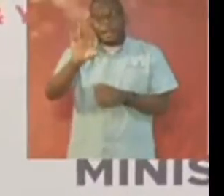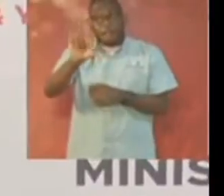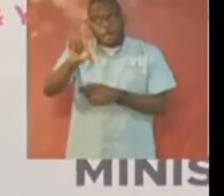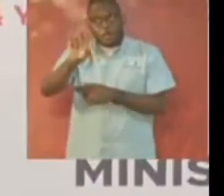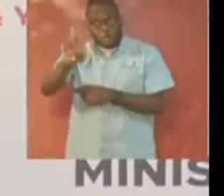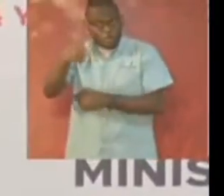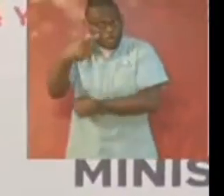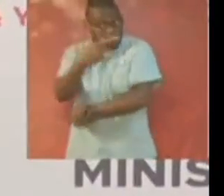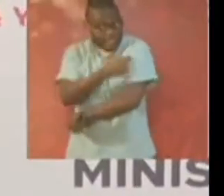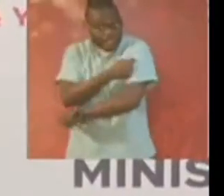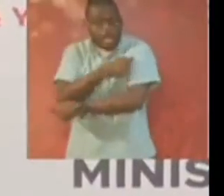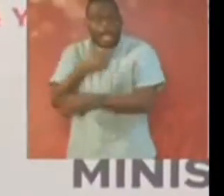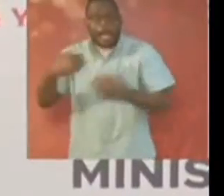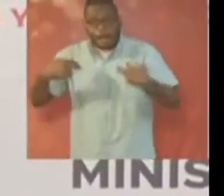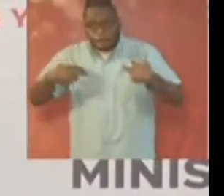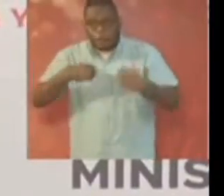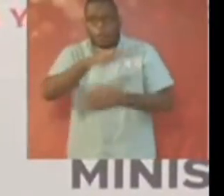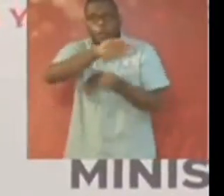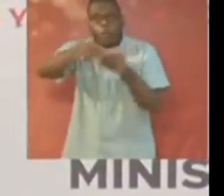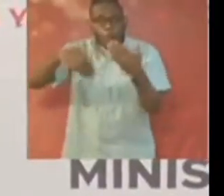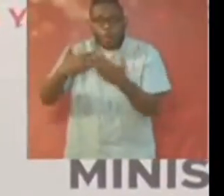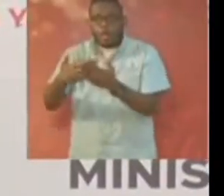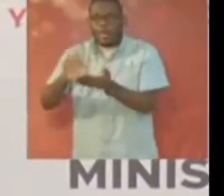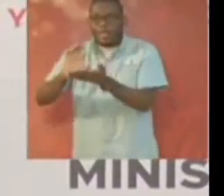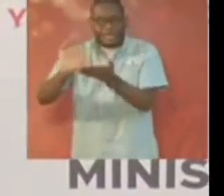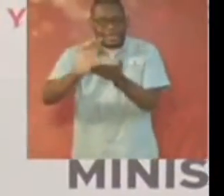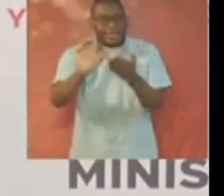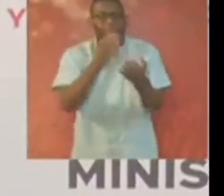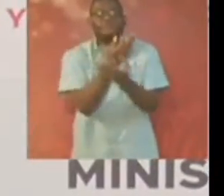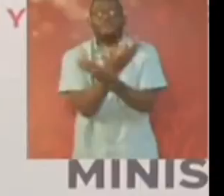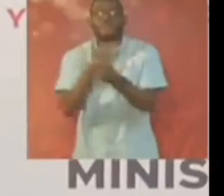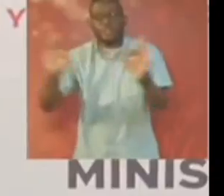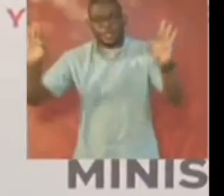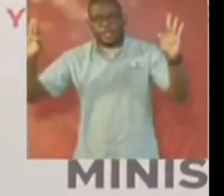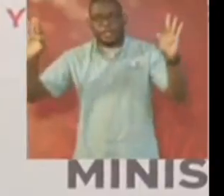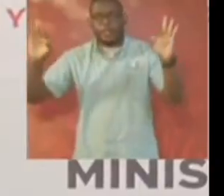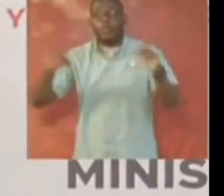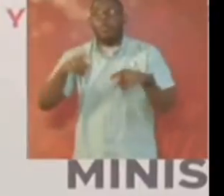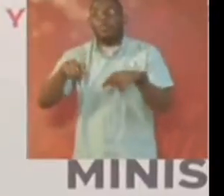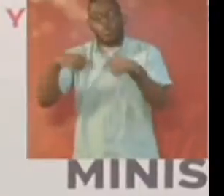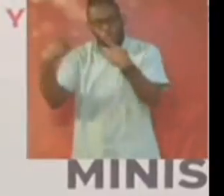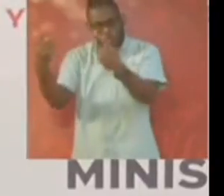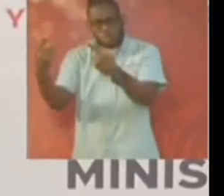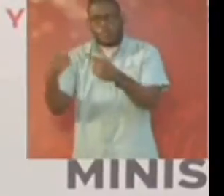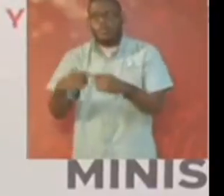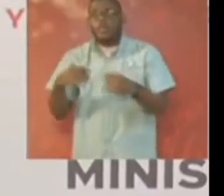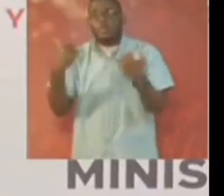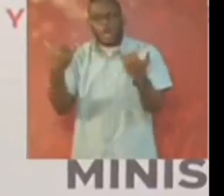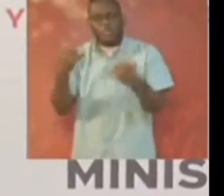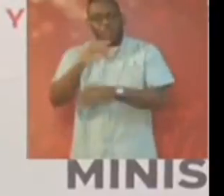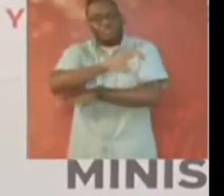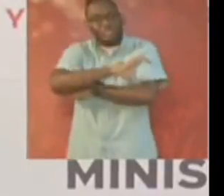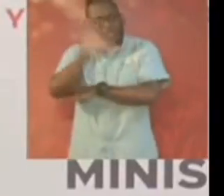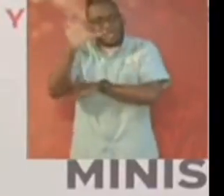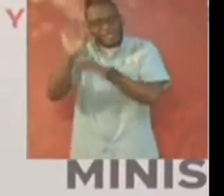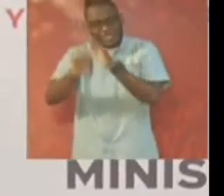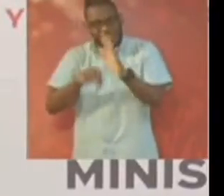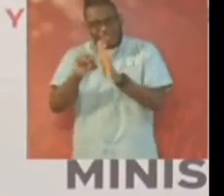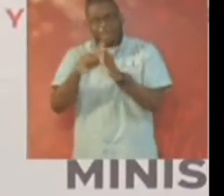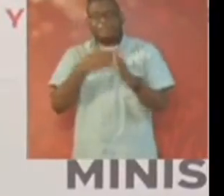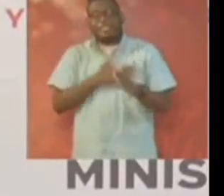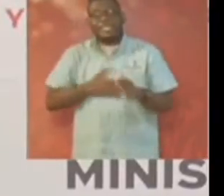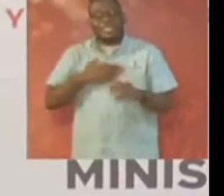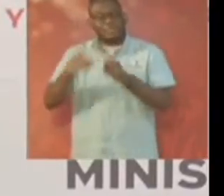all health centers free of charge. Get yours now. And as we celebrate the Christmas season, please protect yourself and your